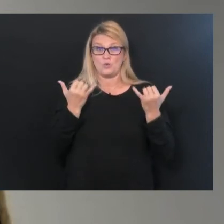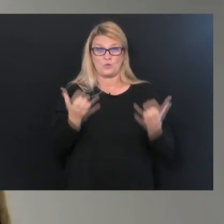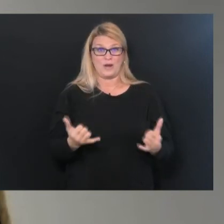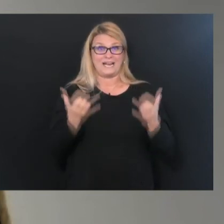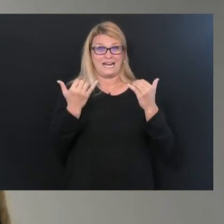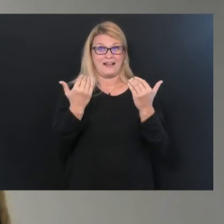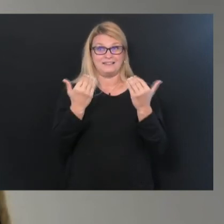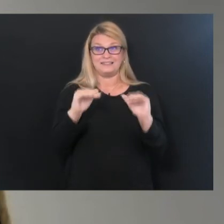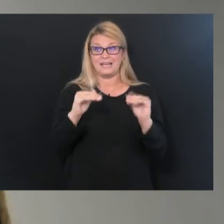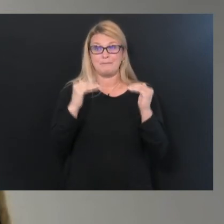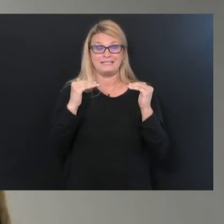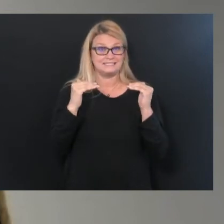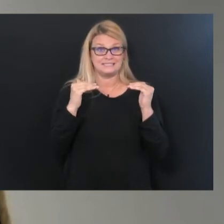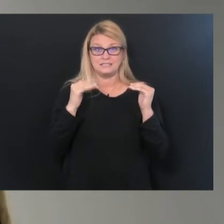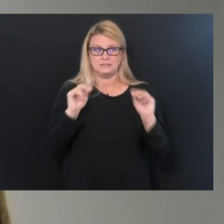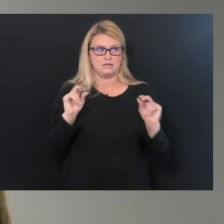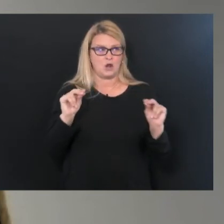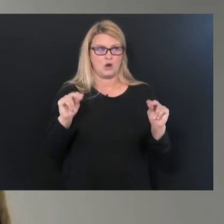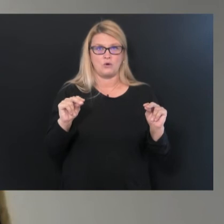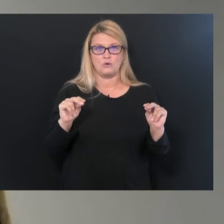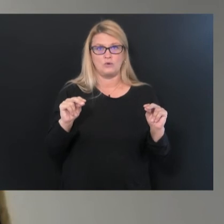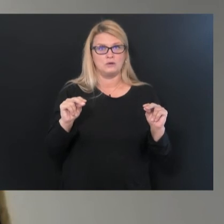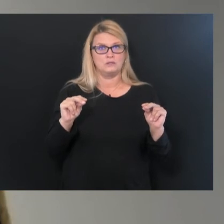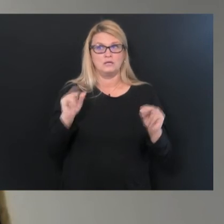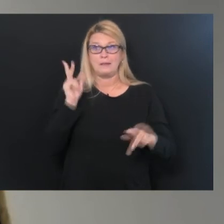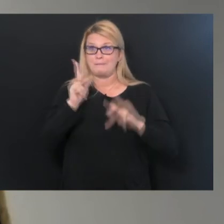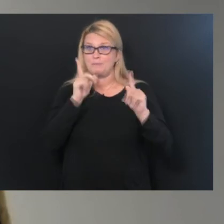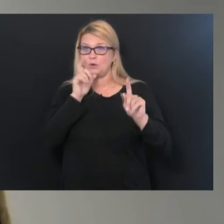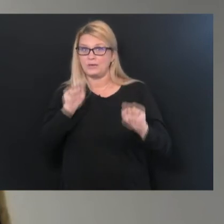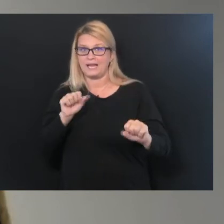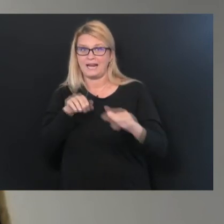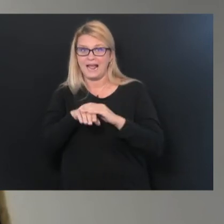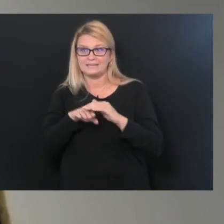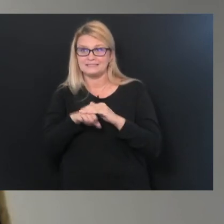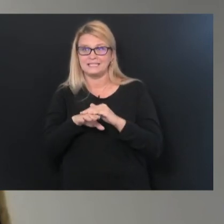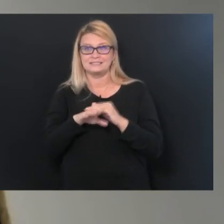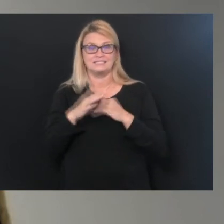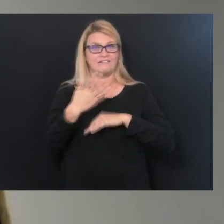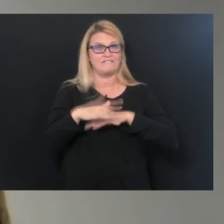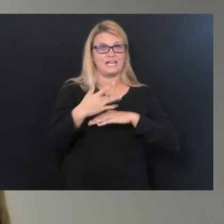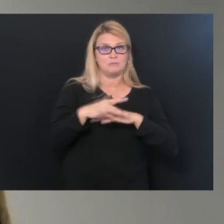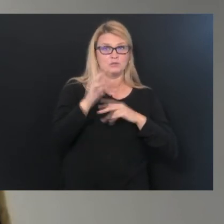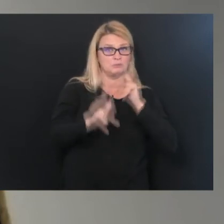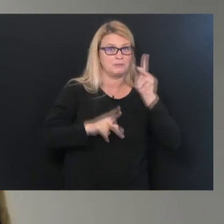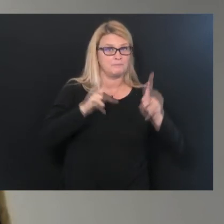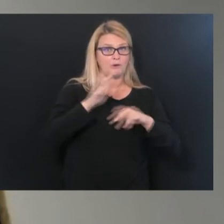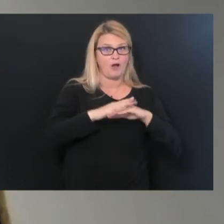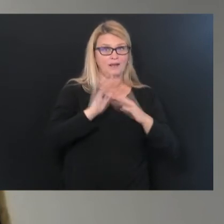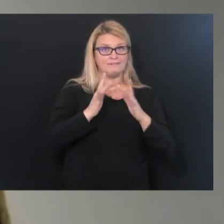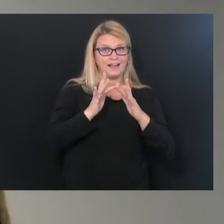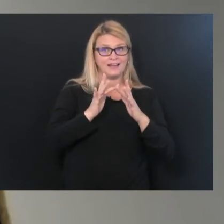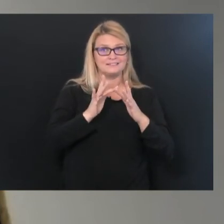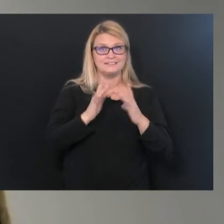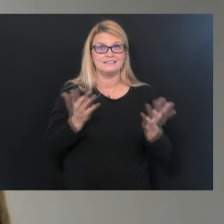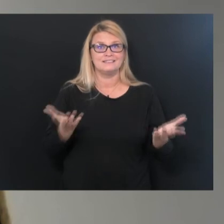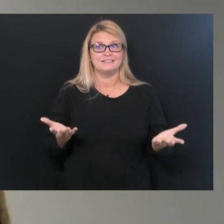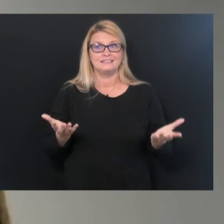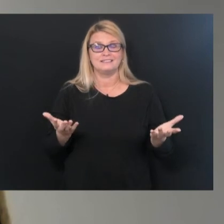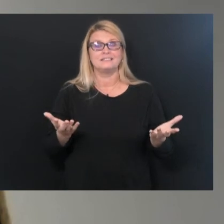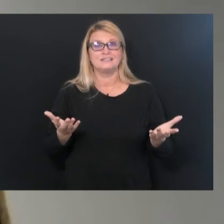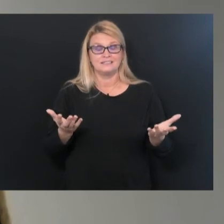of age or individuals who can access this test. It's available to anyone online right now that chooses to use that